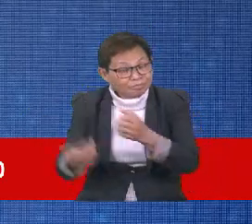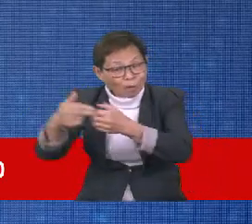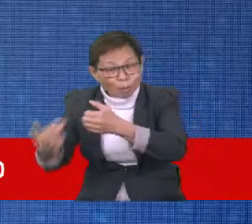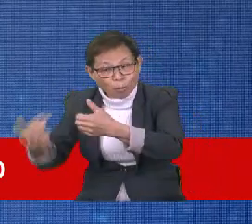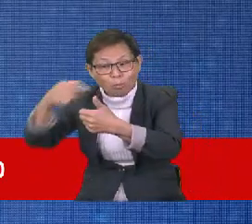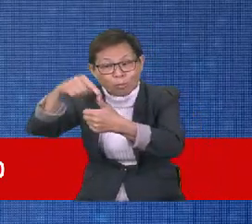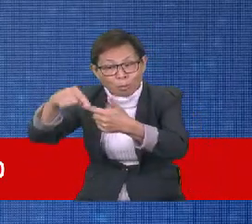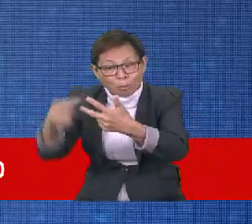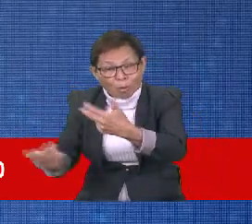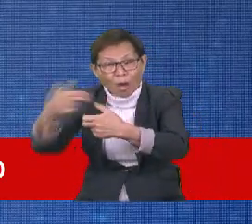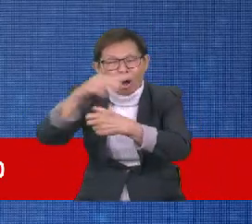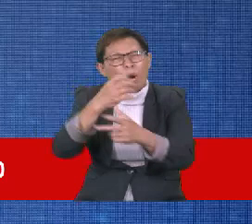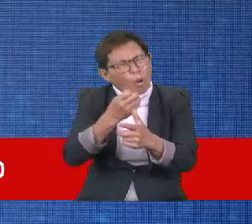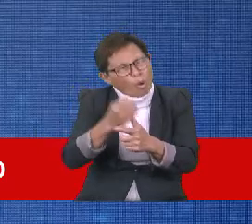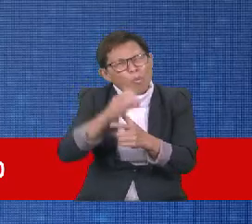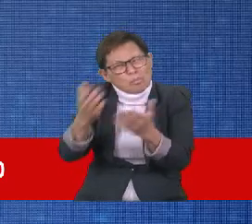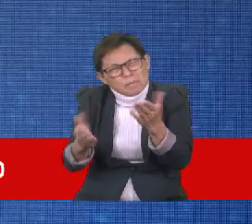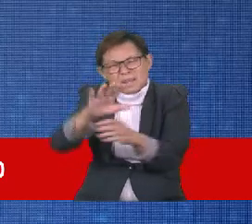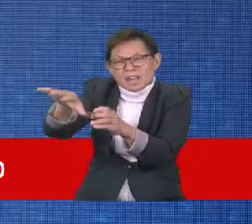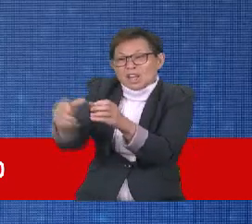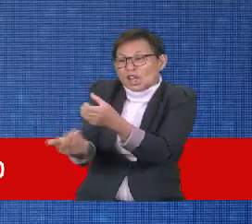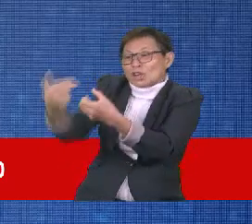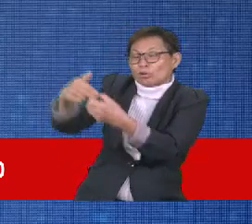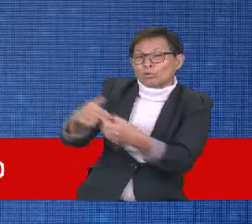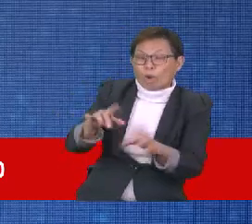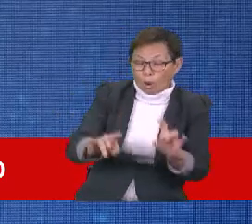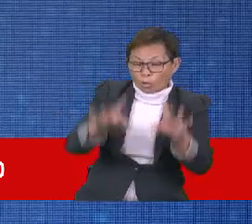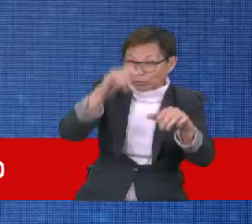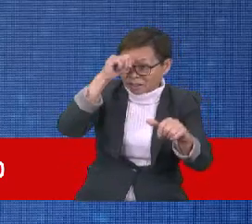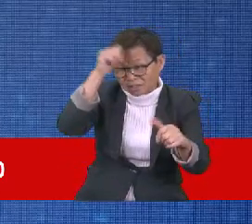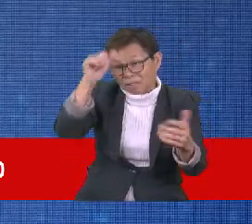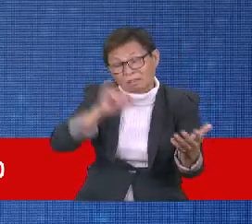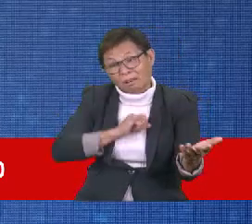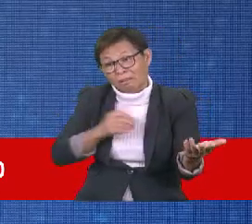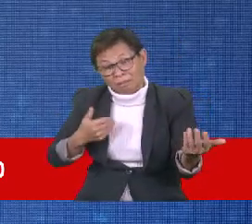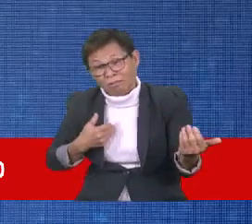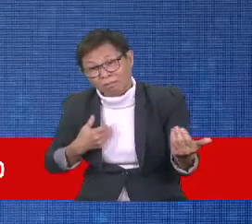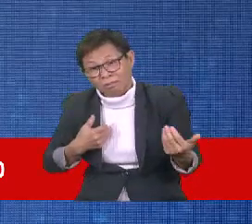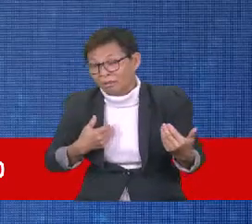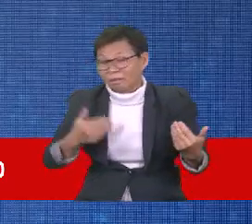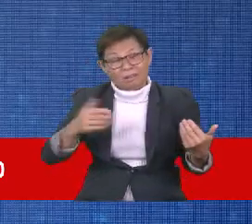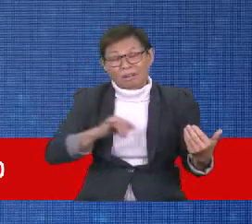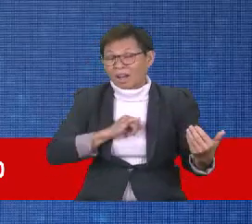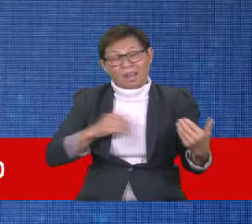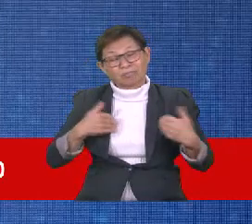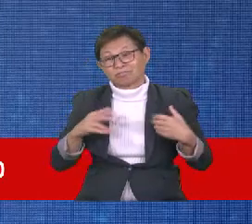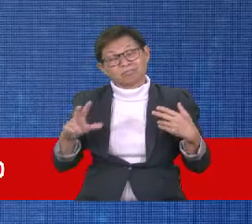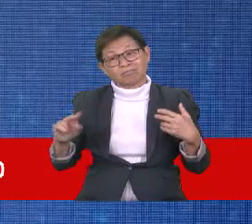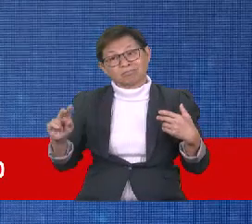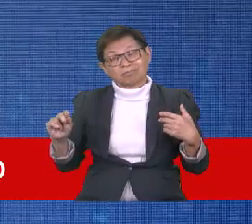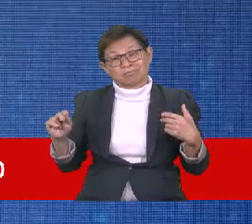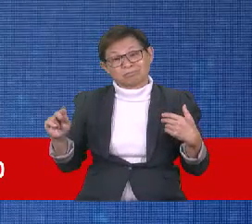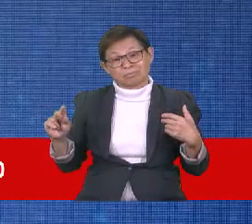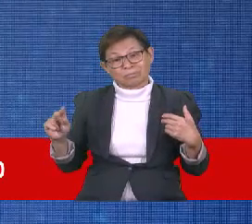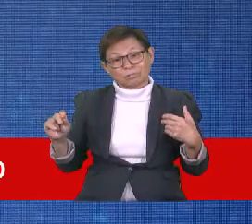or if they would like to include Australia, India, I have no strong views on that.